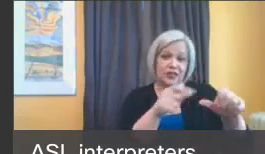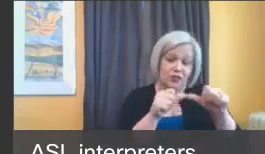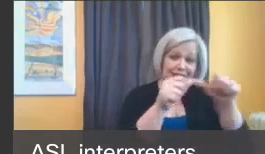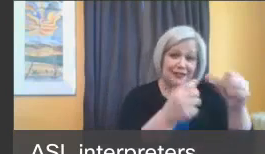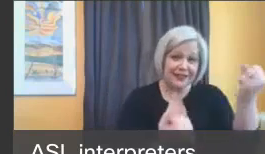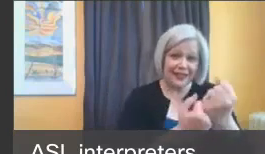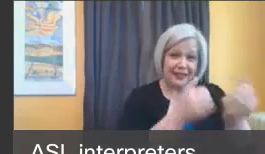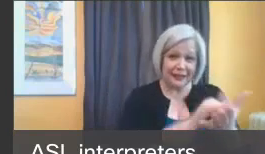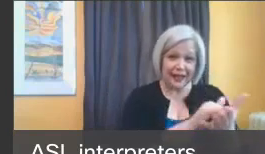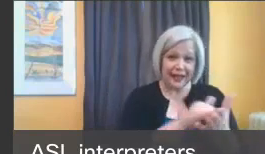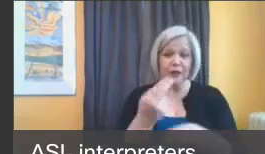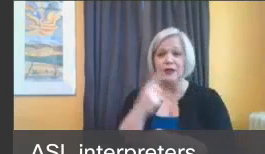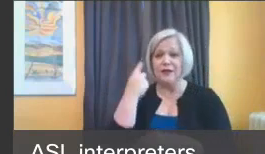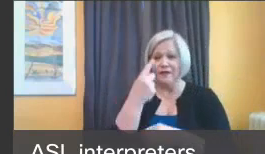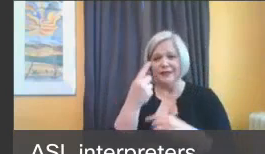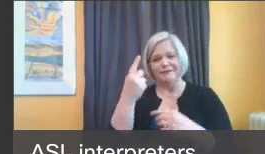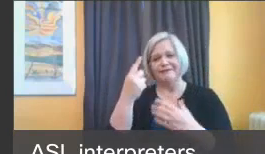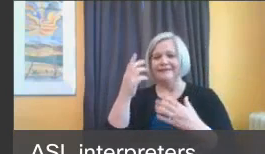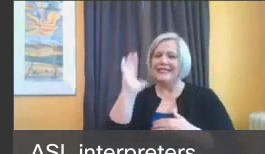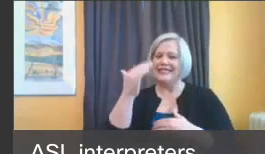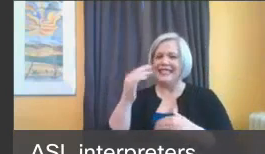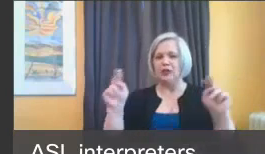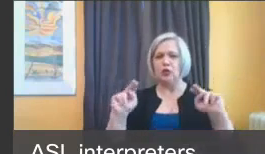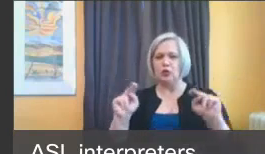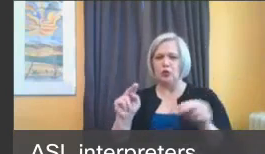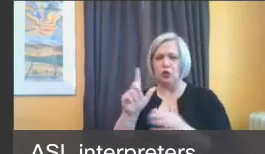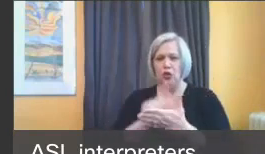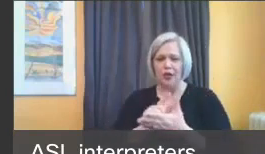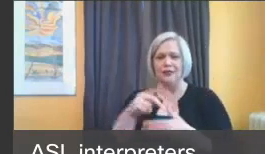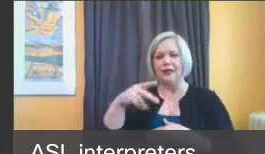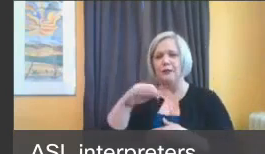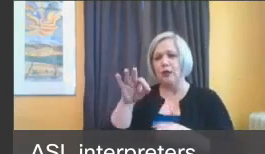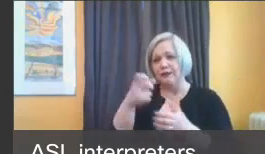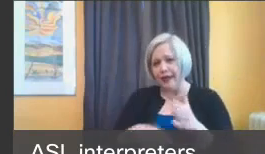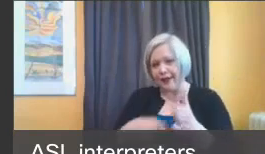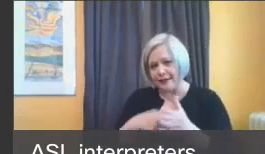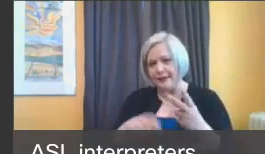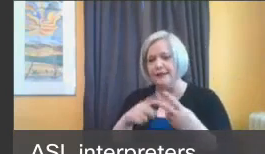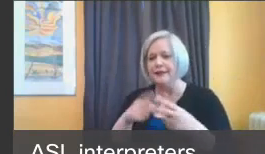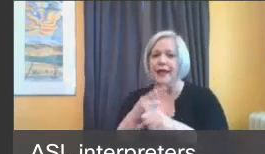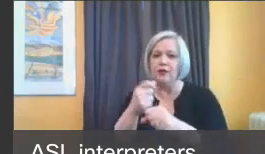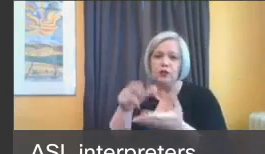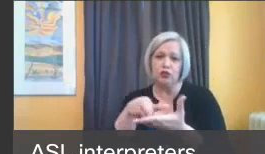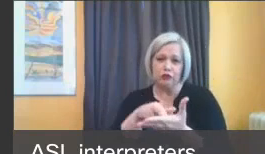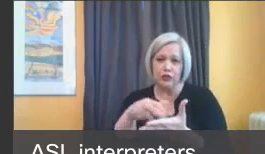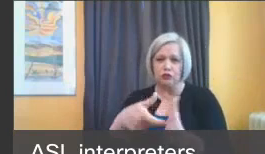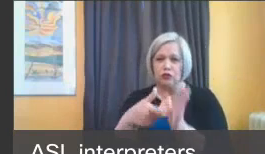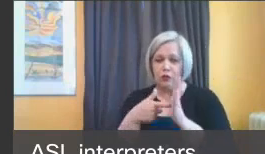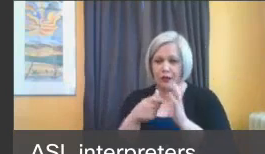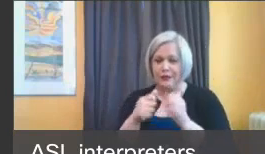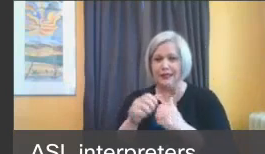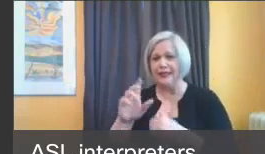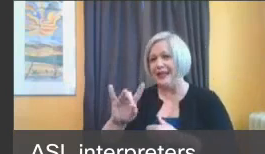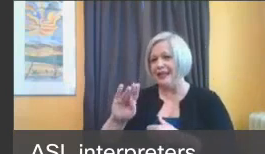Florida used facially neutral laws, such as poll taxes, annual registration requirements, and eight box laws, which is a law